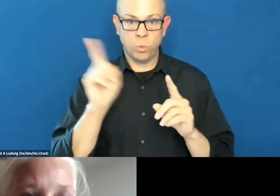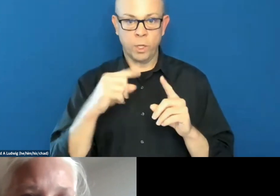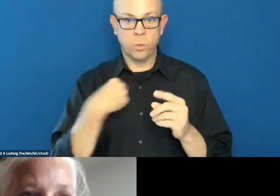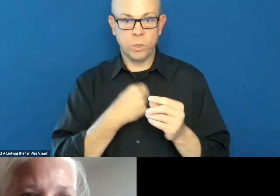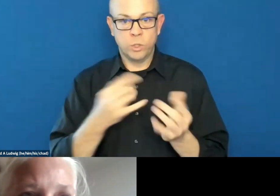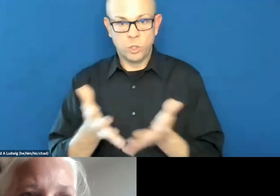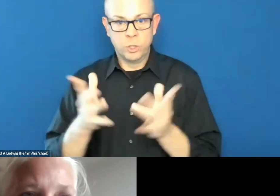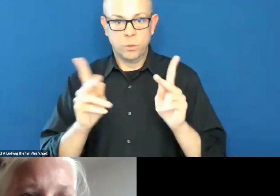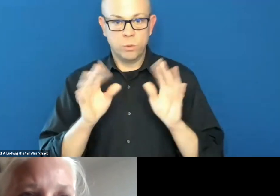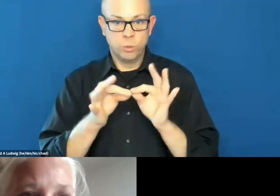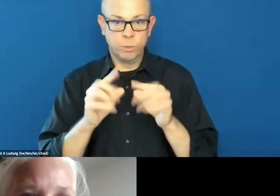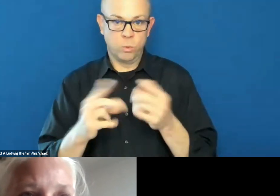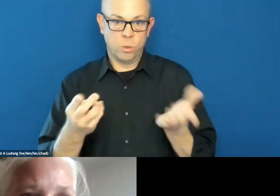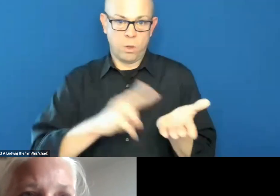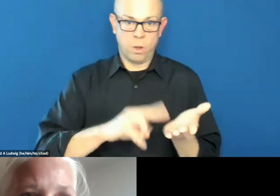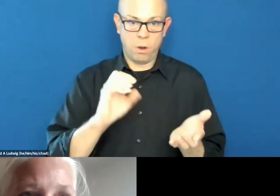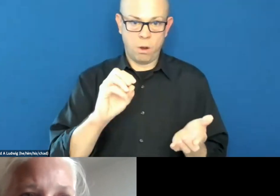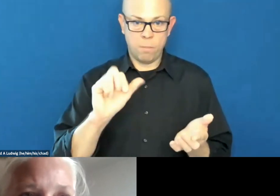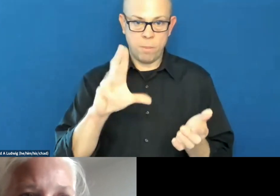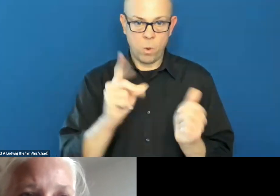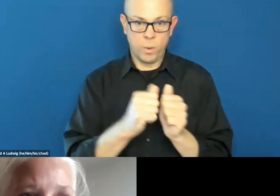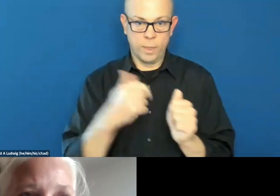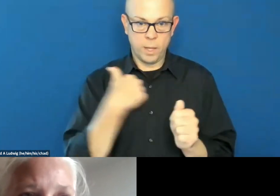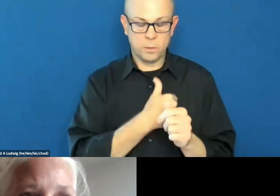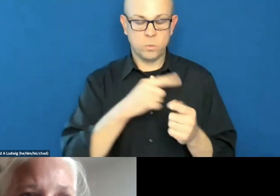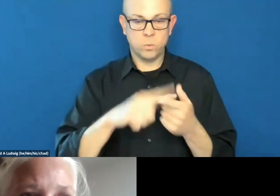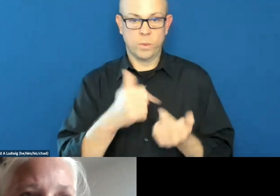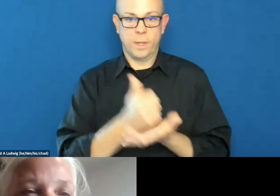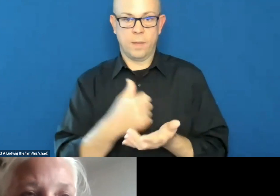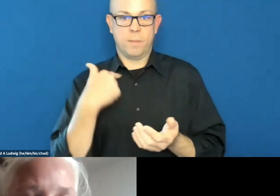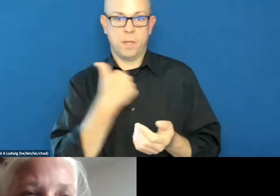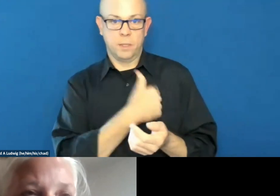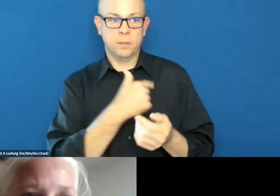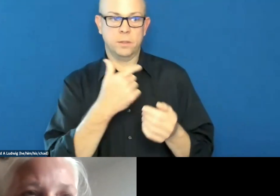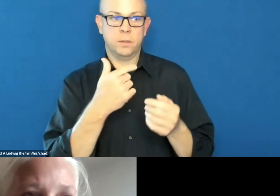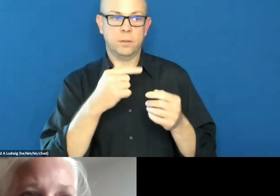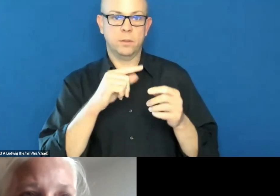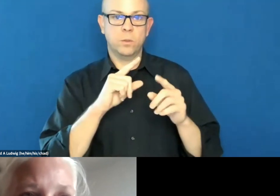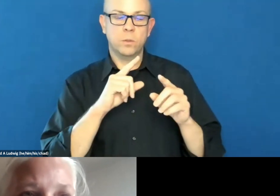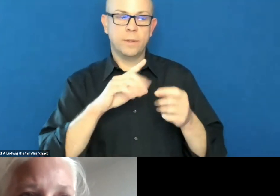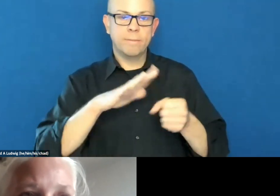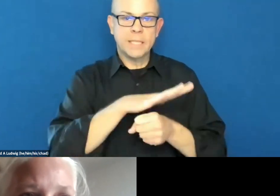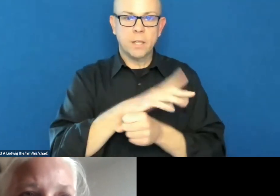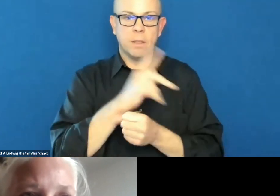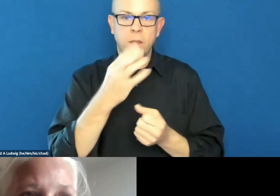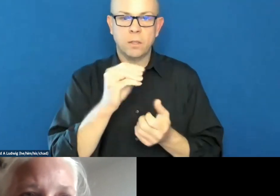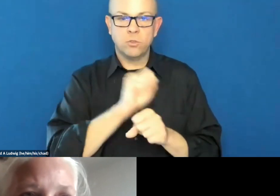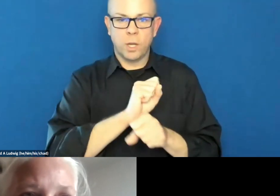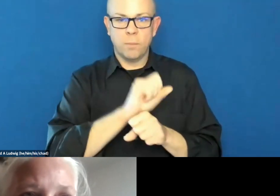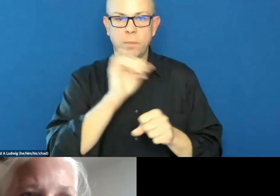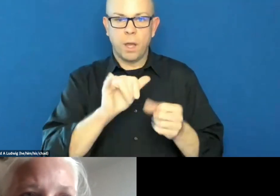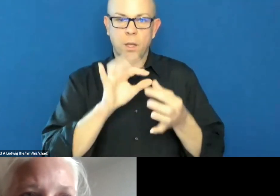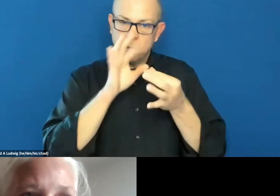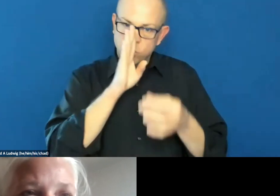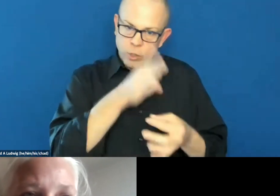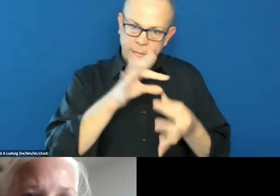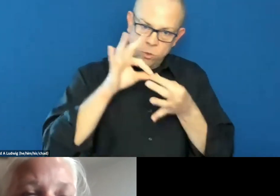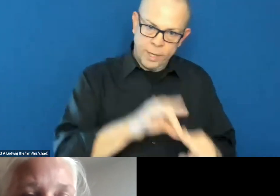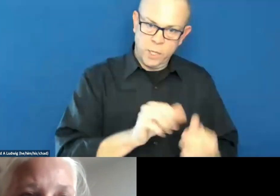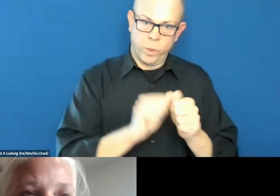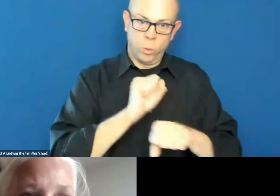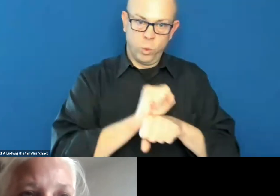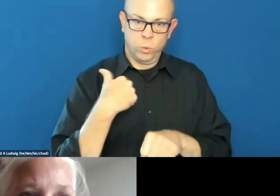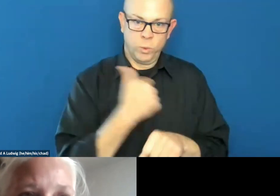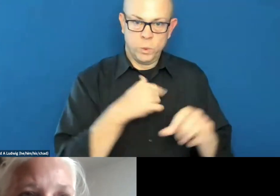We have a pool of interpreters. We're encouraging people to onboard with us and sign up with us as interpreters so that we